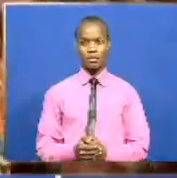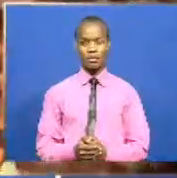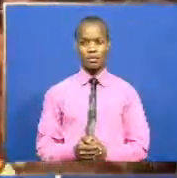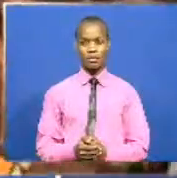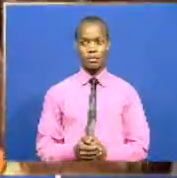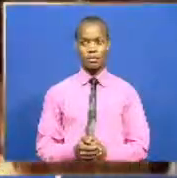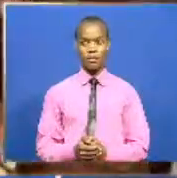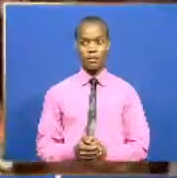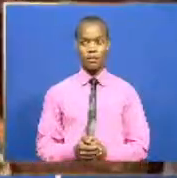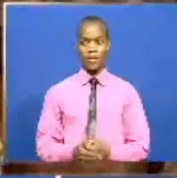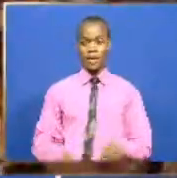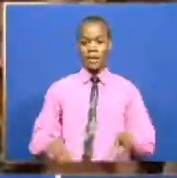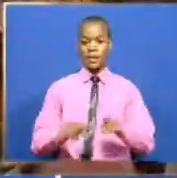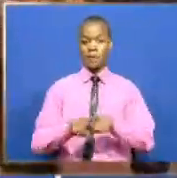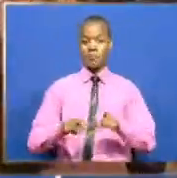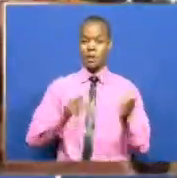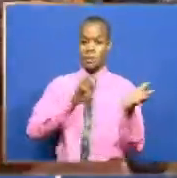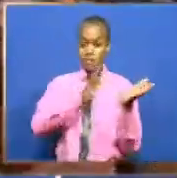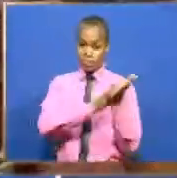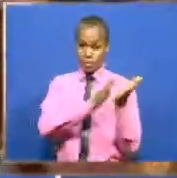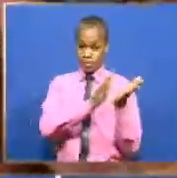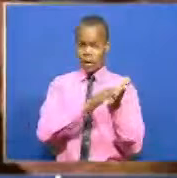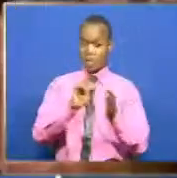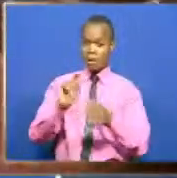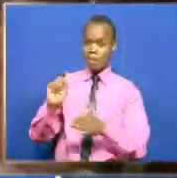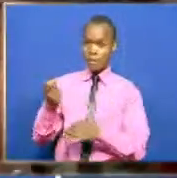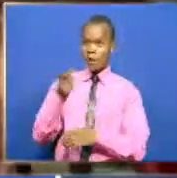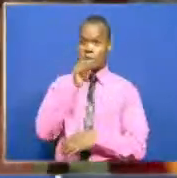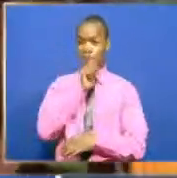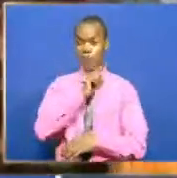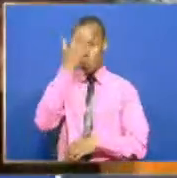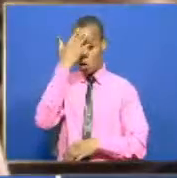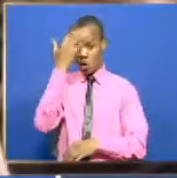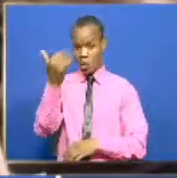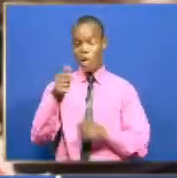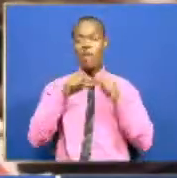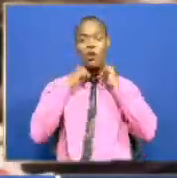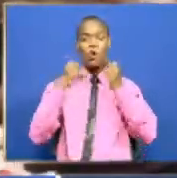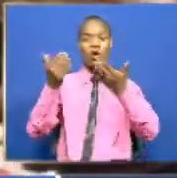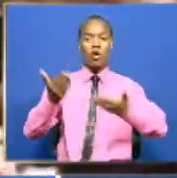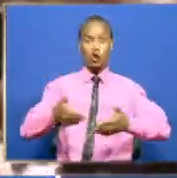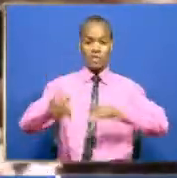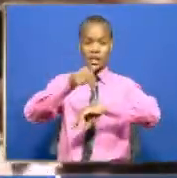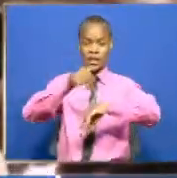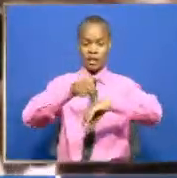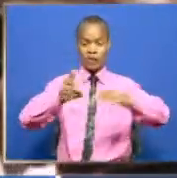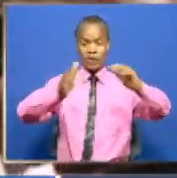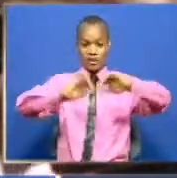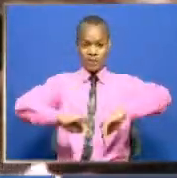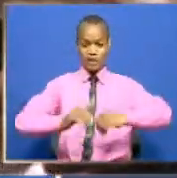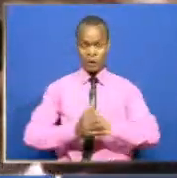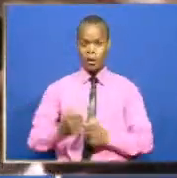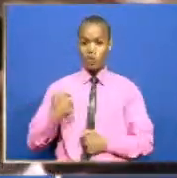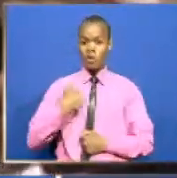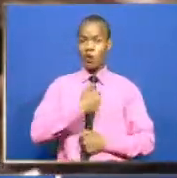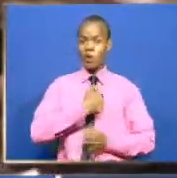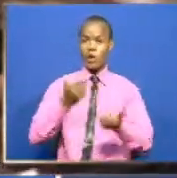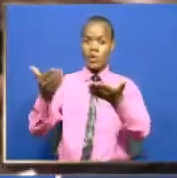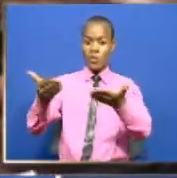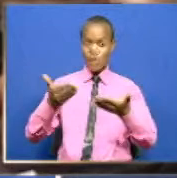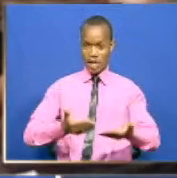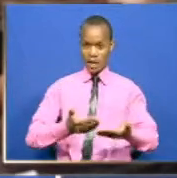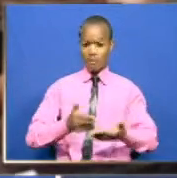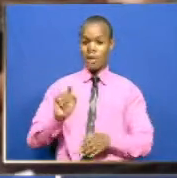They hailed the president for honoring the community by hosting the national event. Nakaribisha rais wetu wa Kenya mjini kwetu